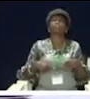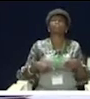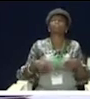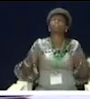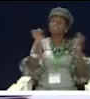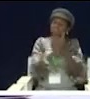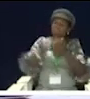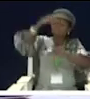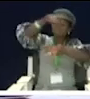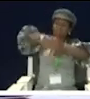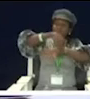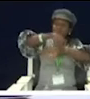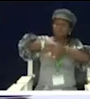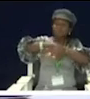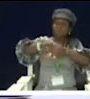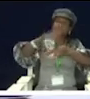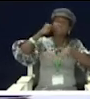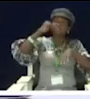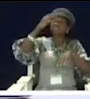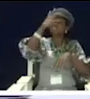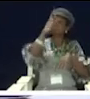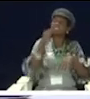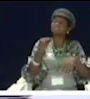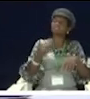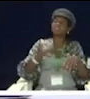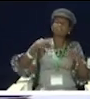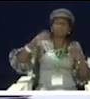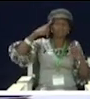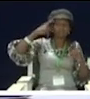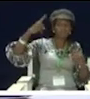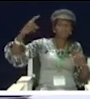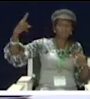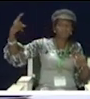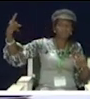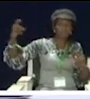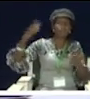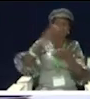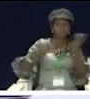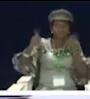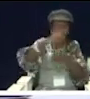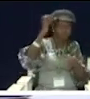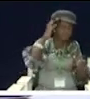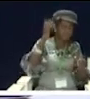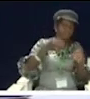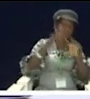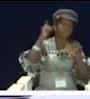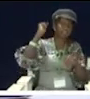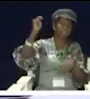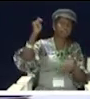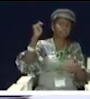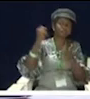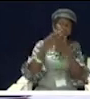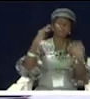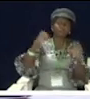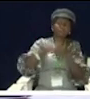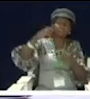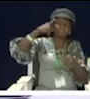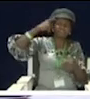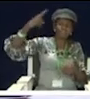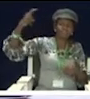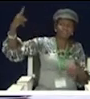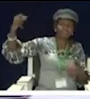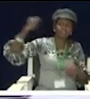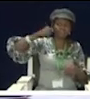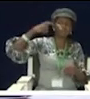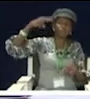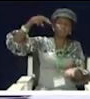That night, she slept and had a dream. Some of you have heard the testimony before. In the dream, she was